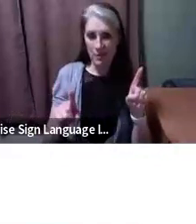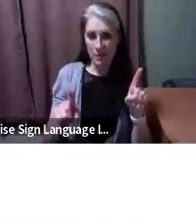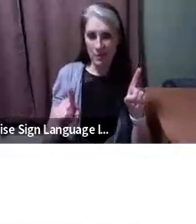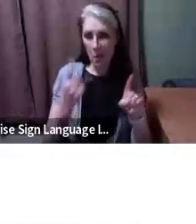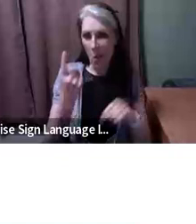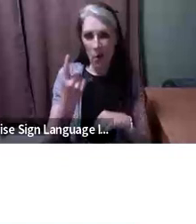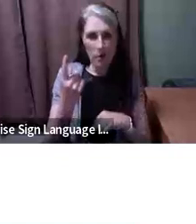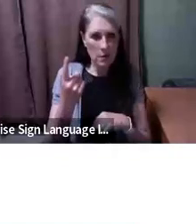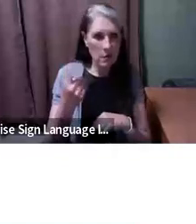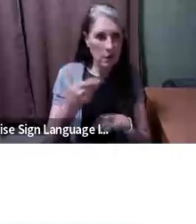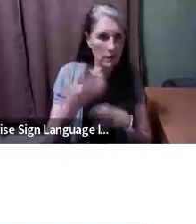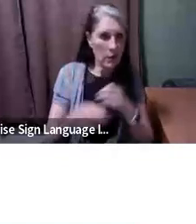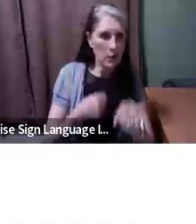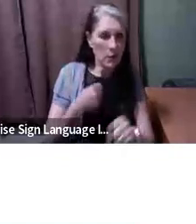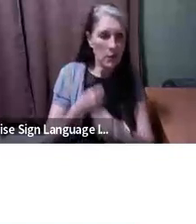ago.